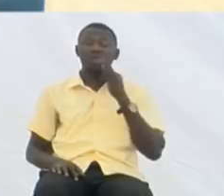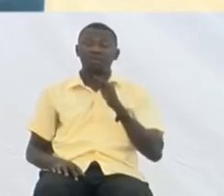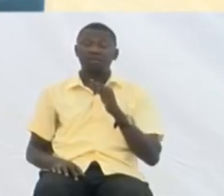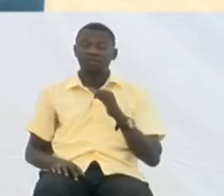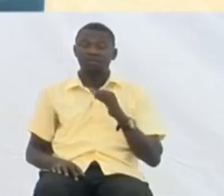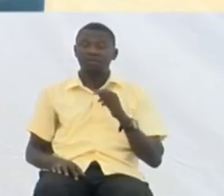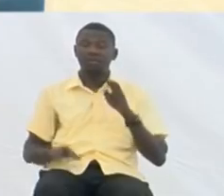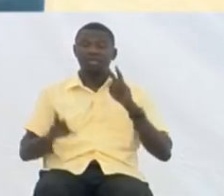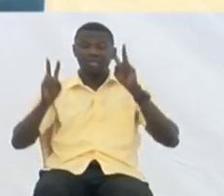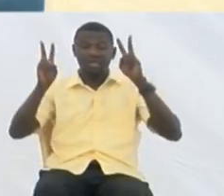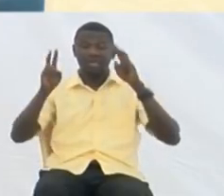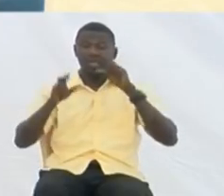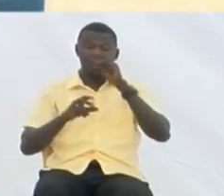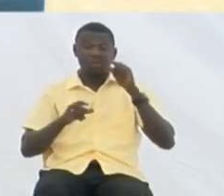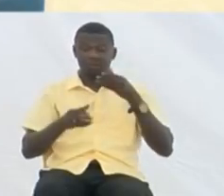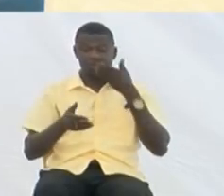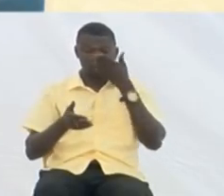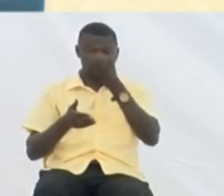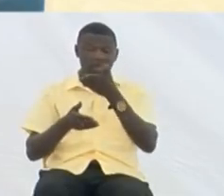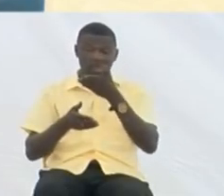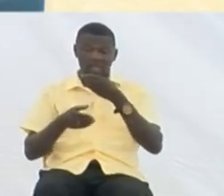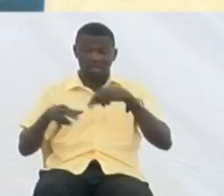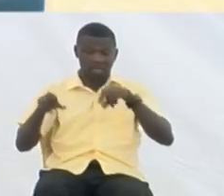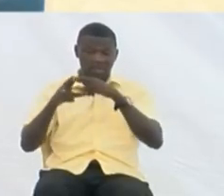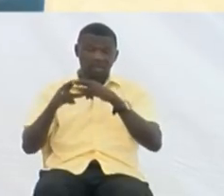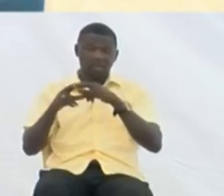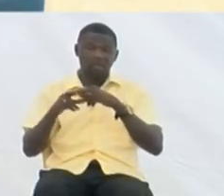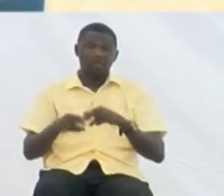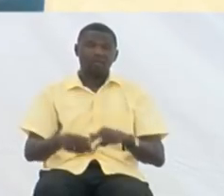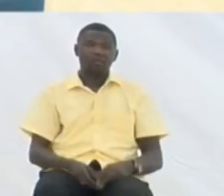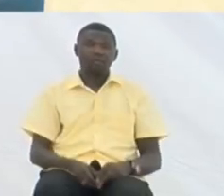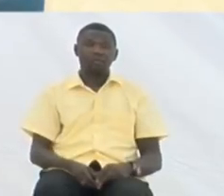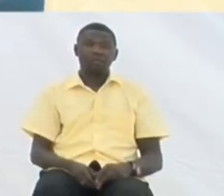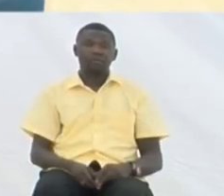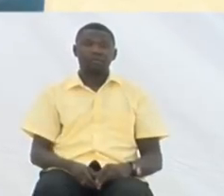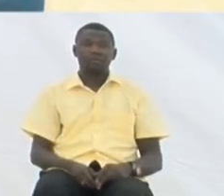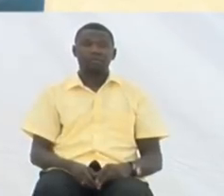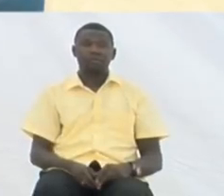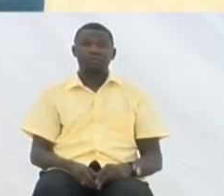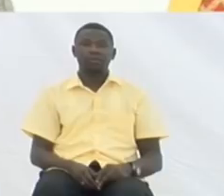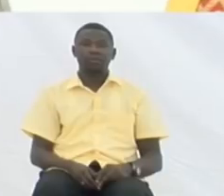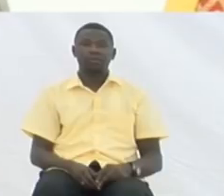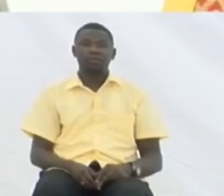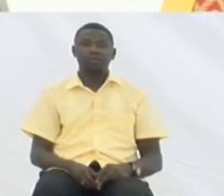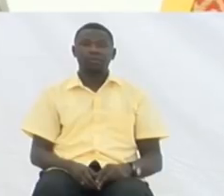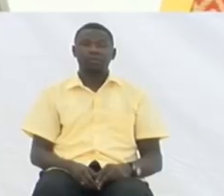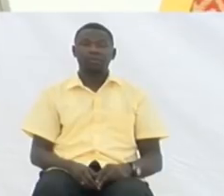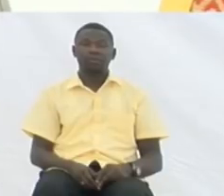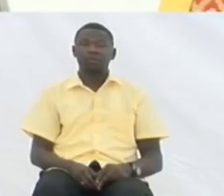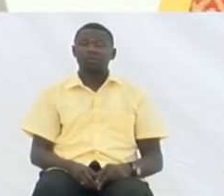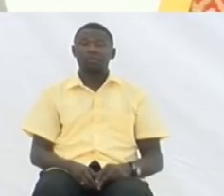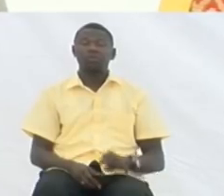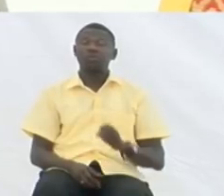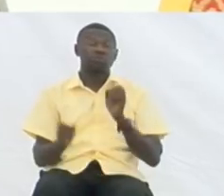Even wherever Yaya Jame's name was mentioned, nobody shows their manhood